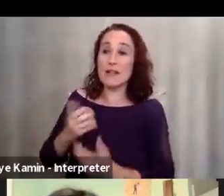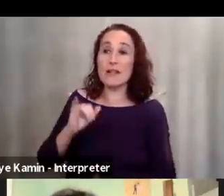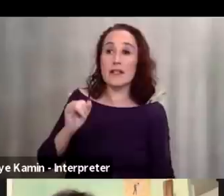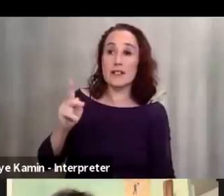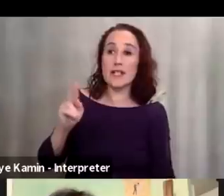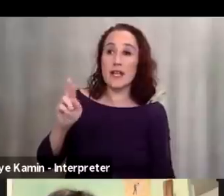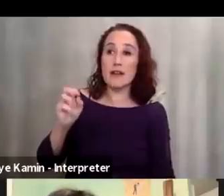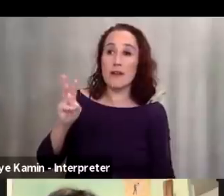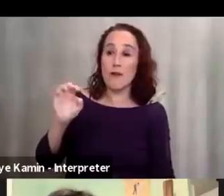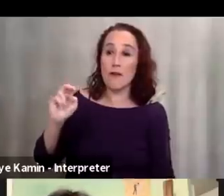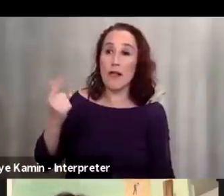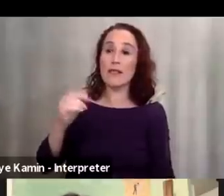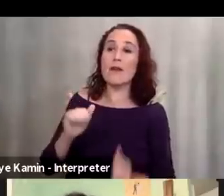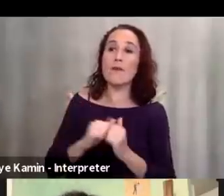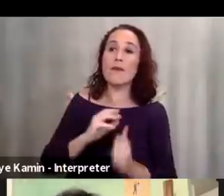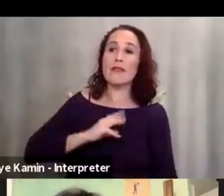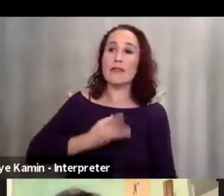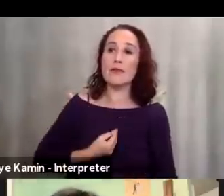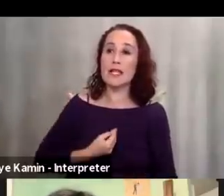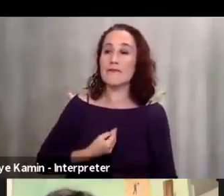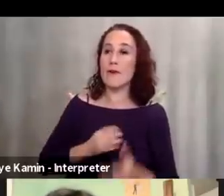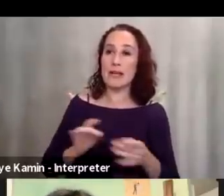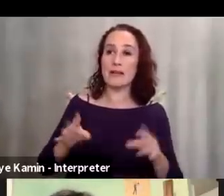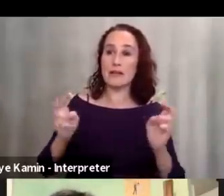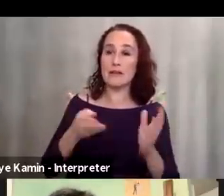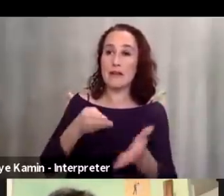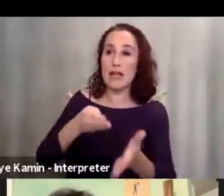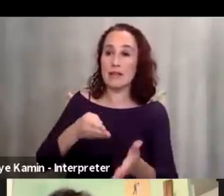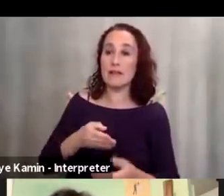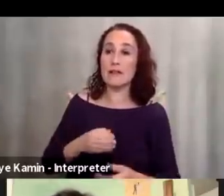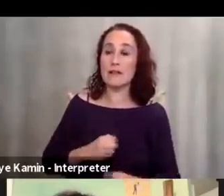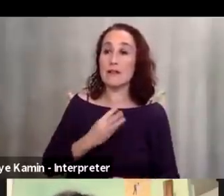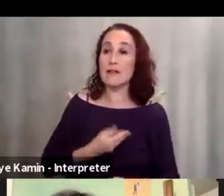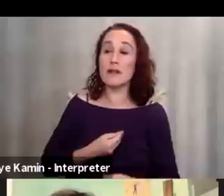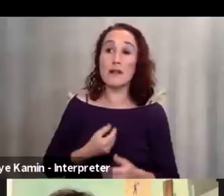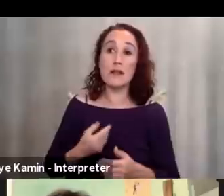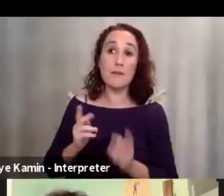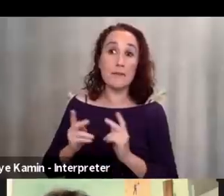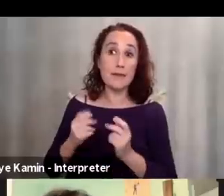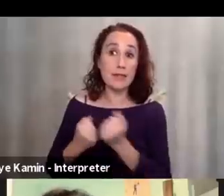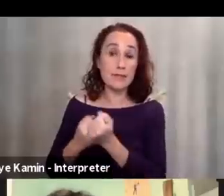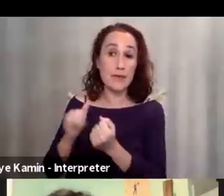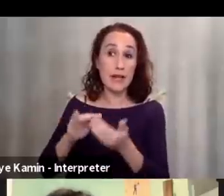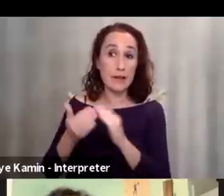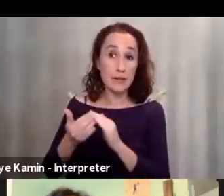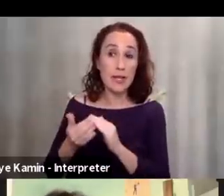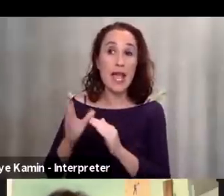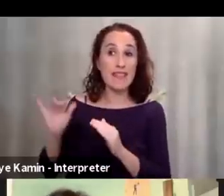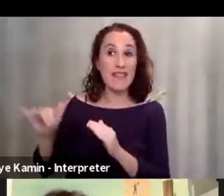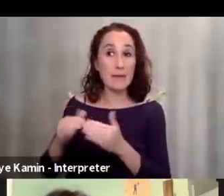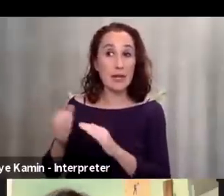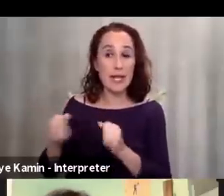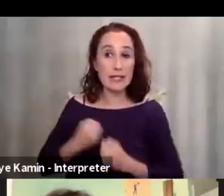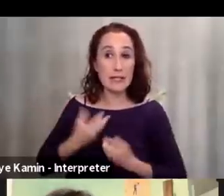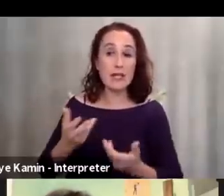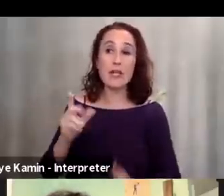come out with her transphobic statements, people from that community and allies of that community can say so, can say, hey, that's not cool. 20